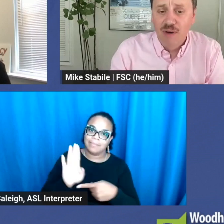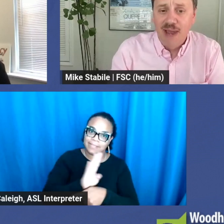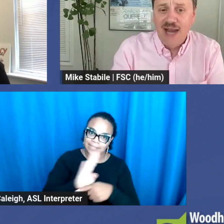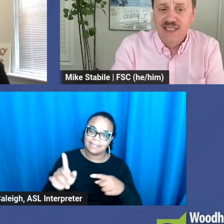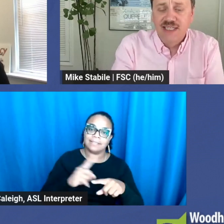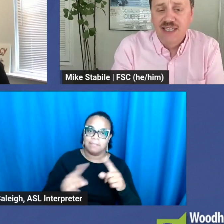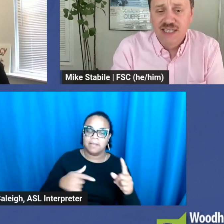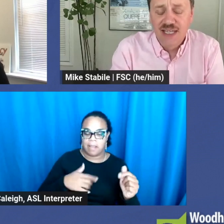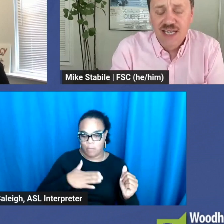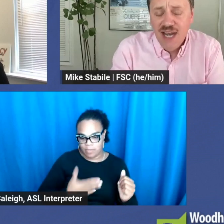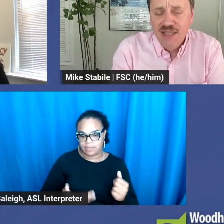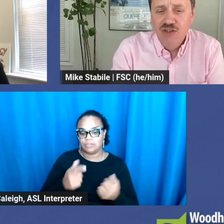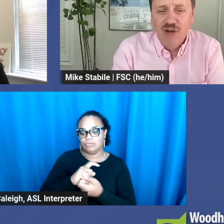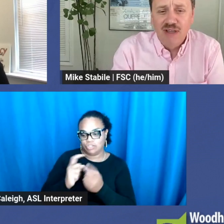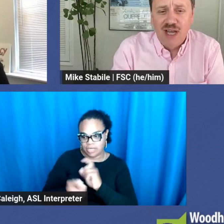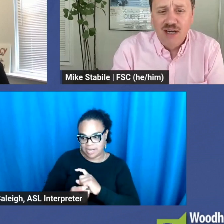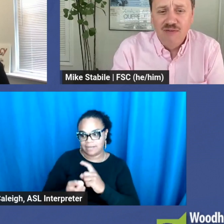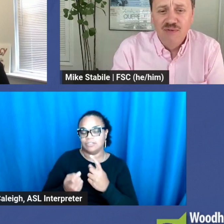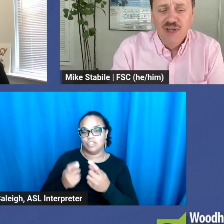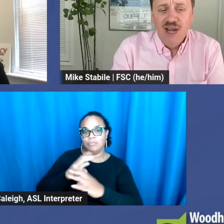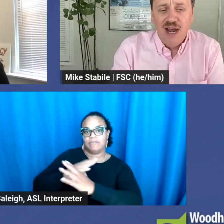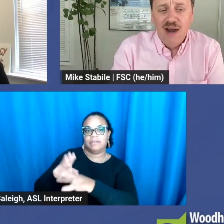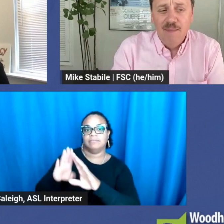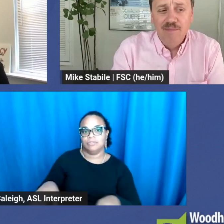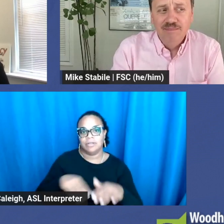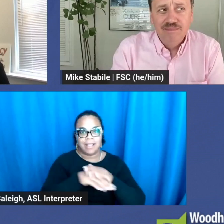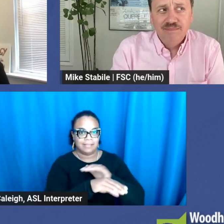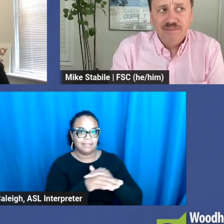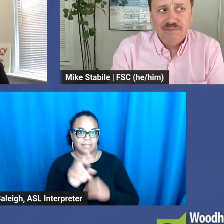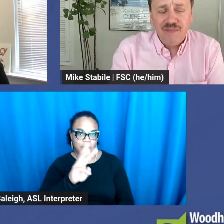kids from accessing the sites. I think you'll get a lot of